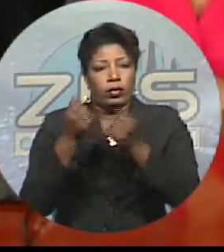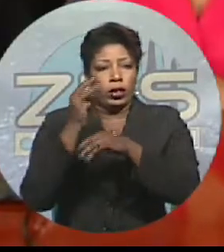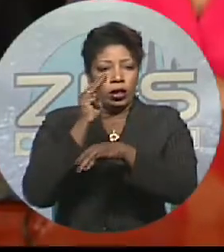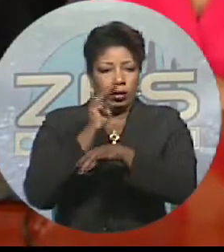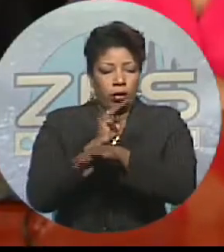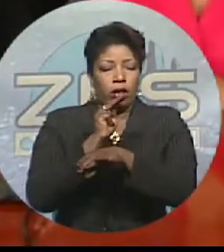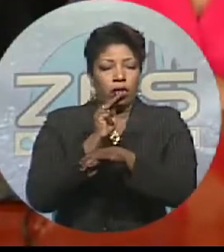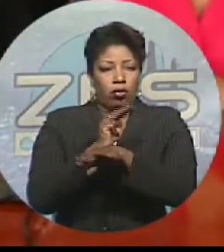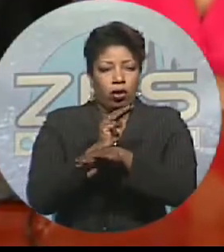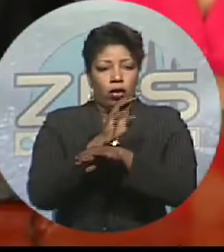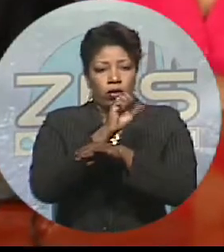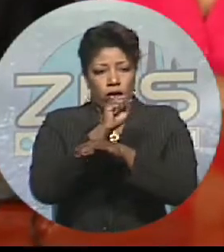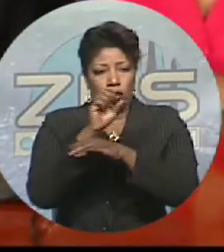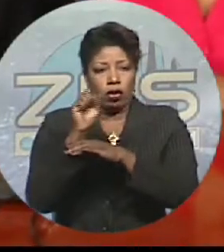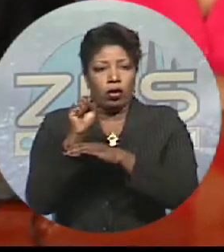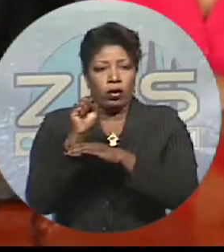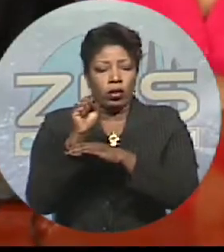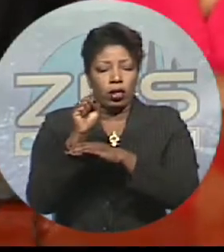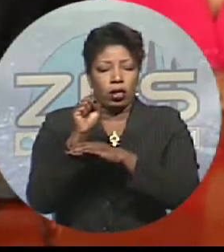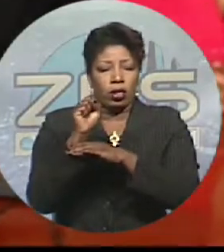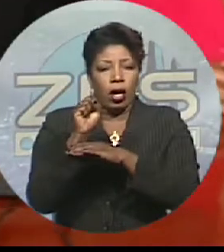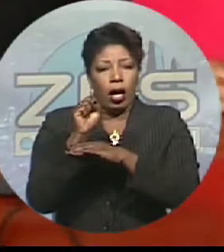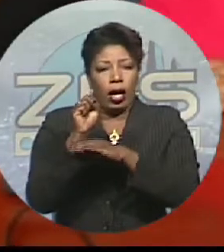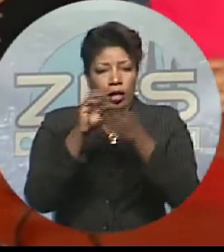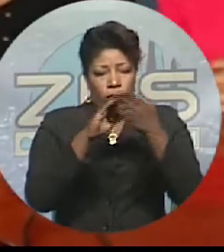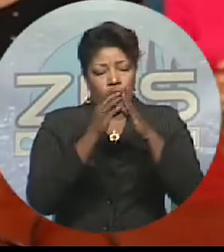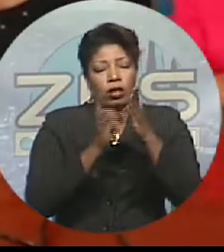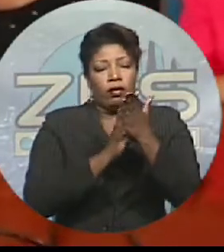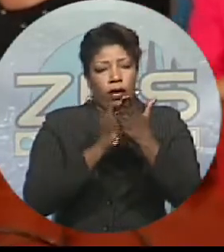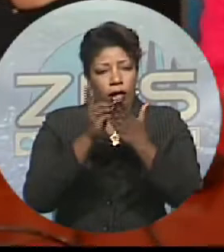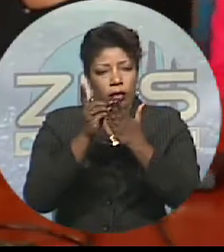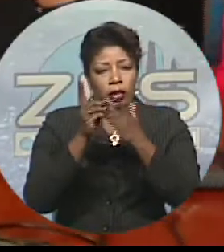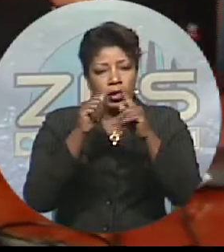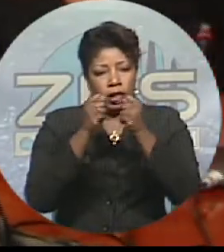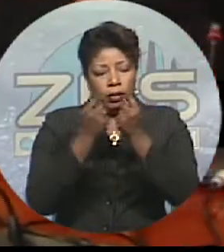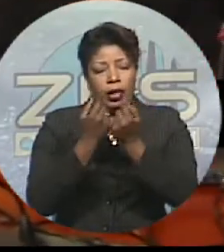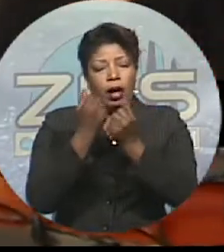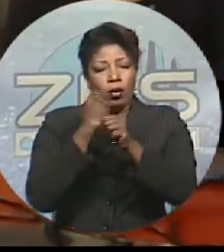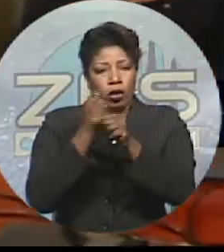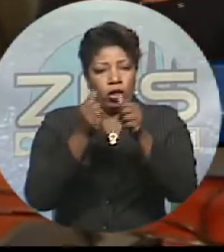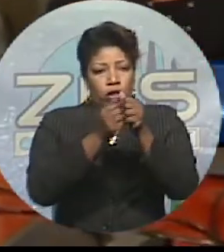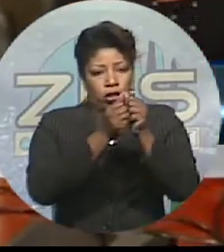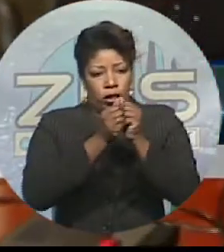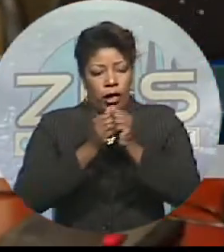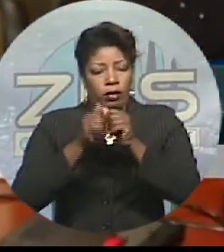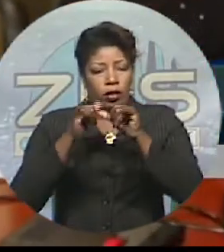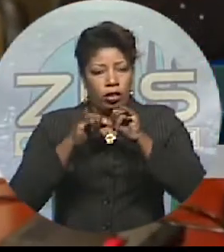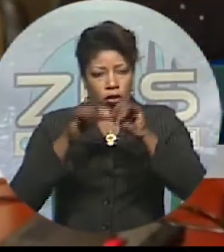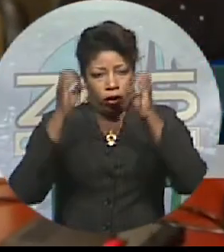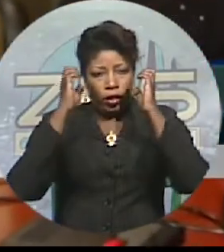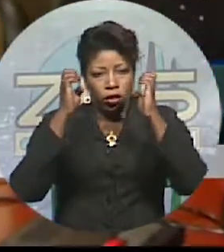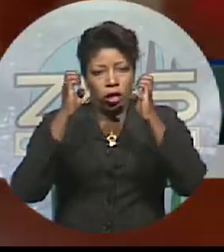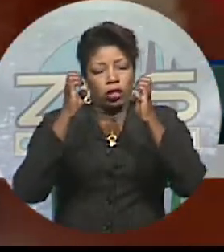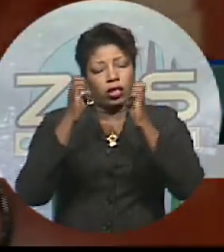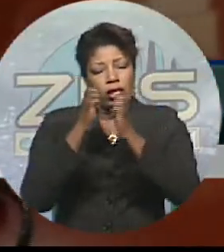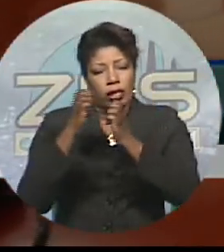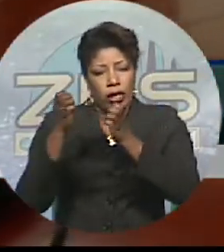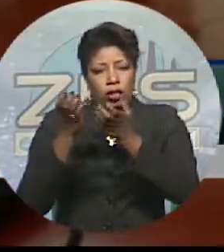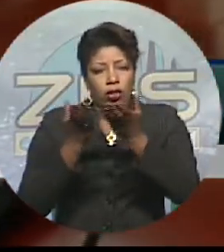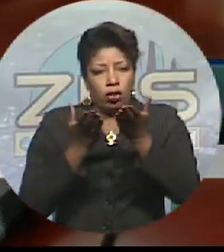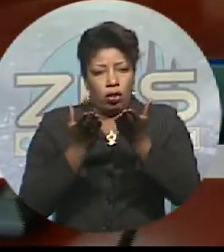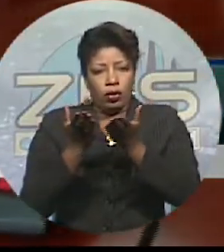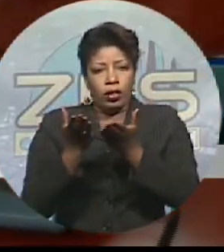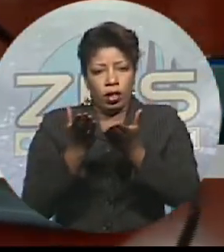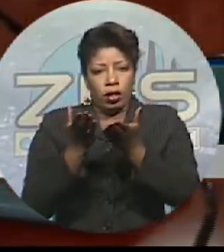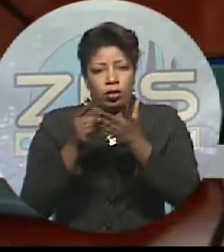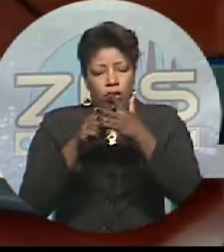Ministry of Social Services and Community Development teaming up with the College of the Bahamas Center for Continuing Education and Extension Services